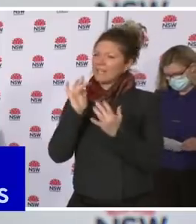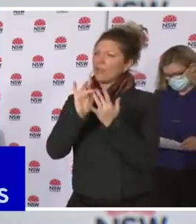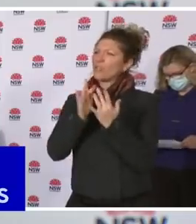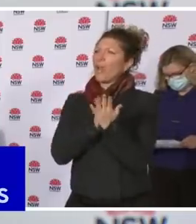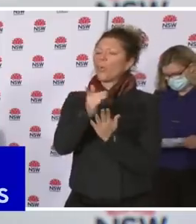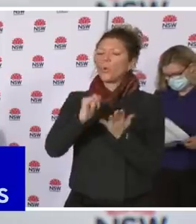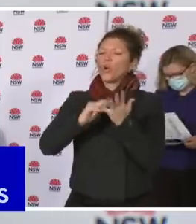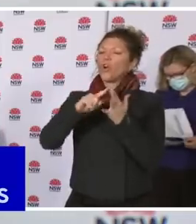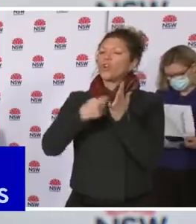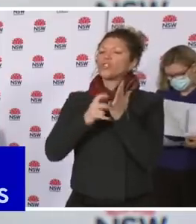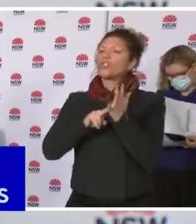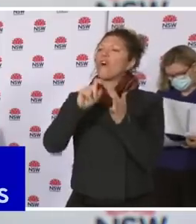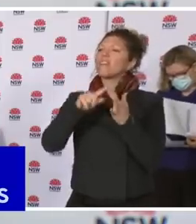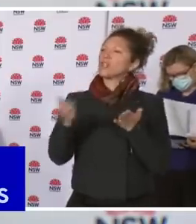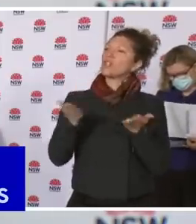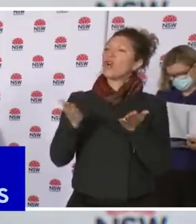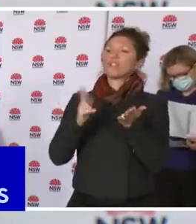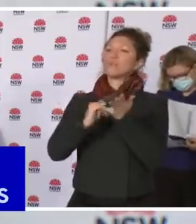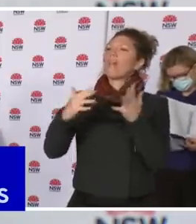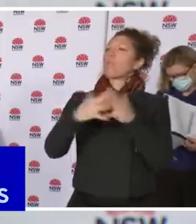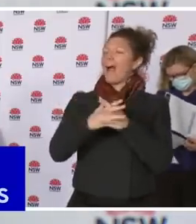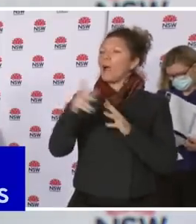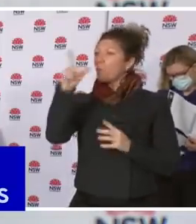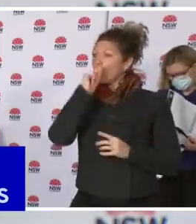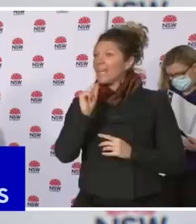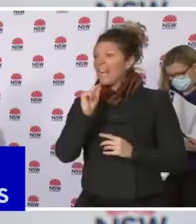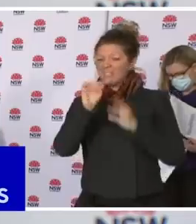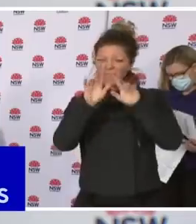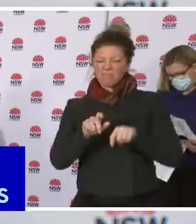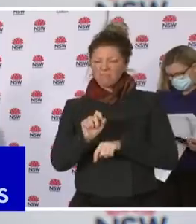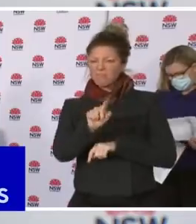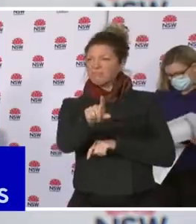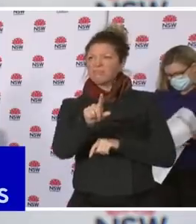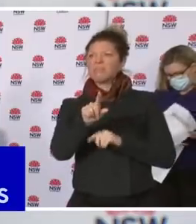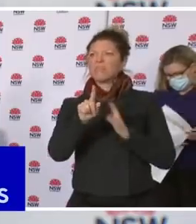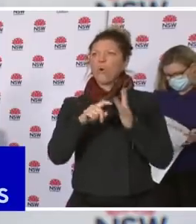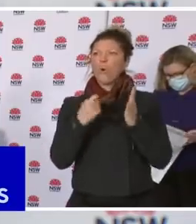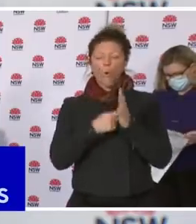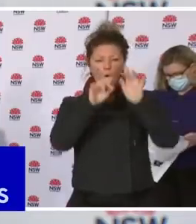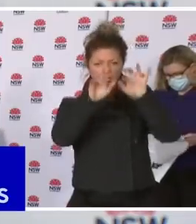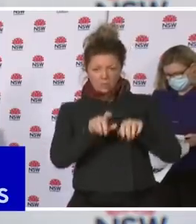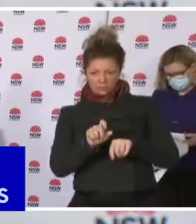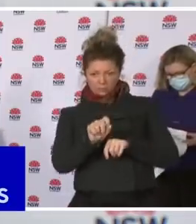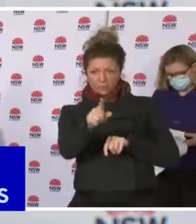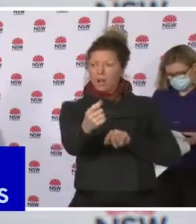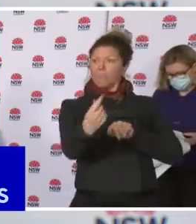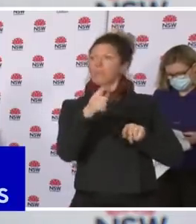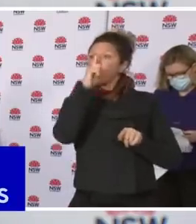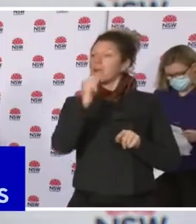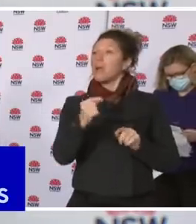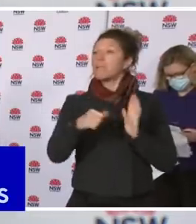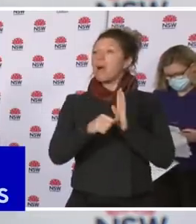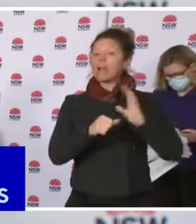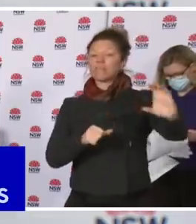disaster payments, those immediate payments that come to you. And please go to Service New South Wales. And we understand there have been tens of thousands of people